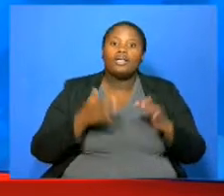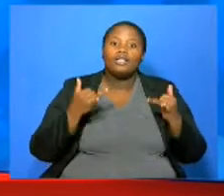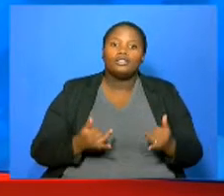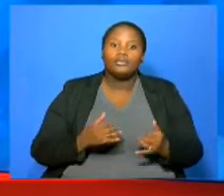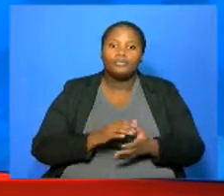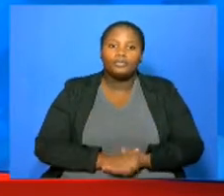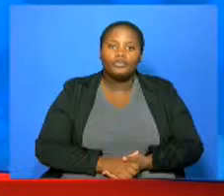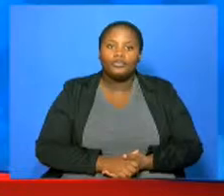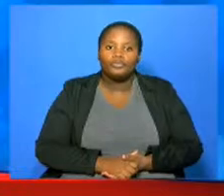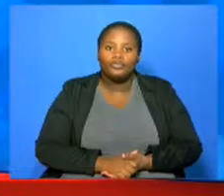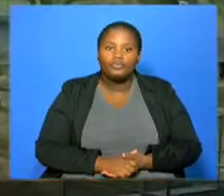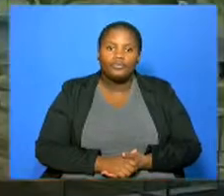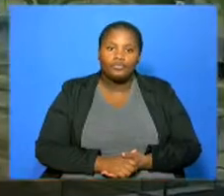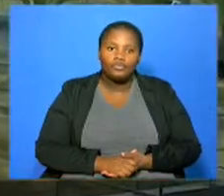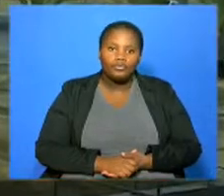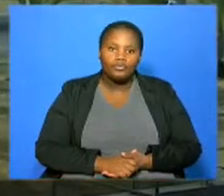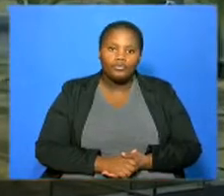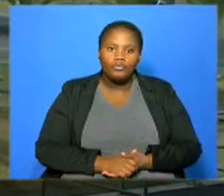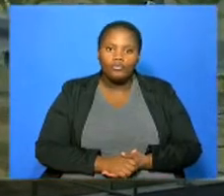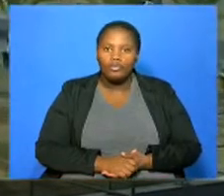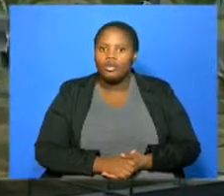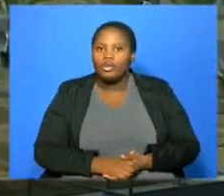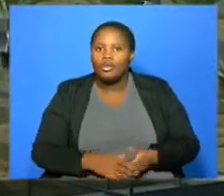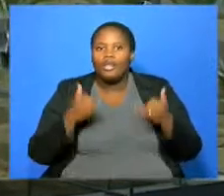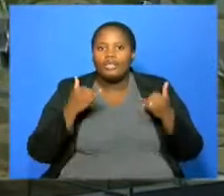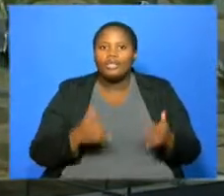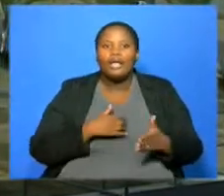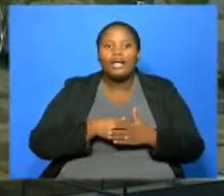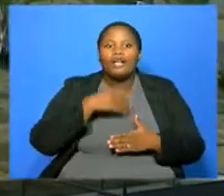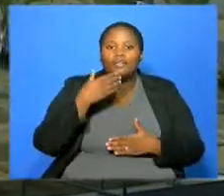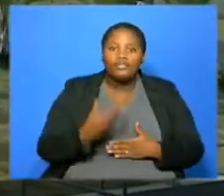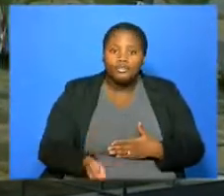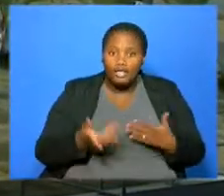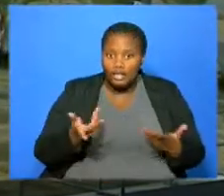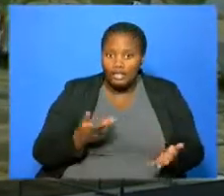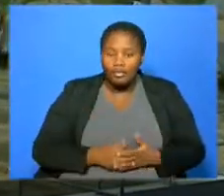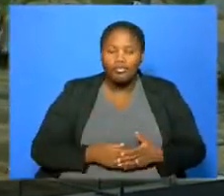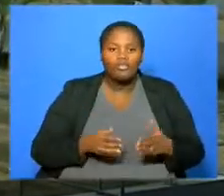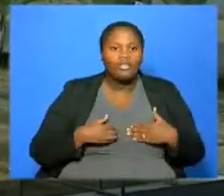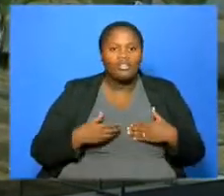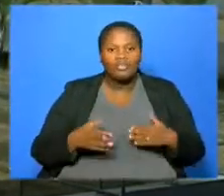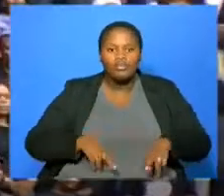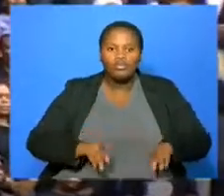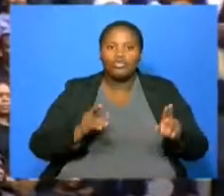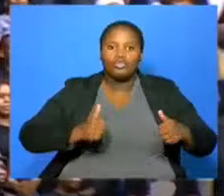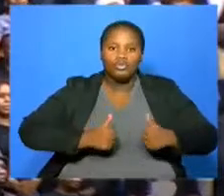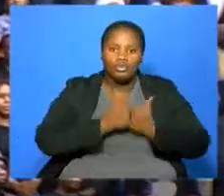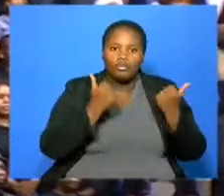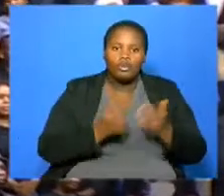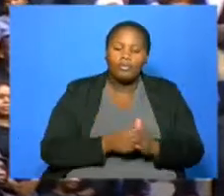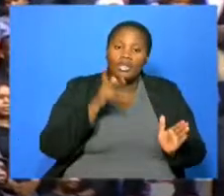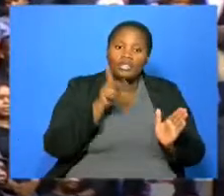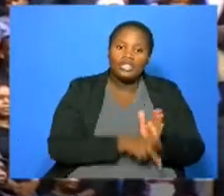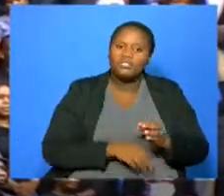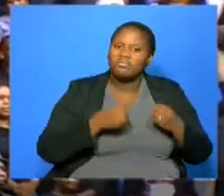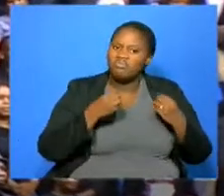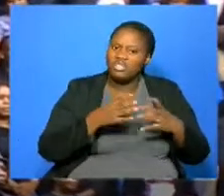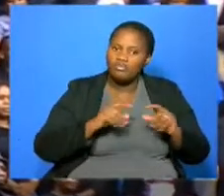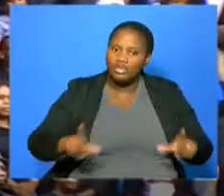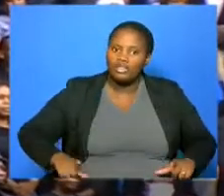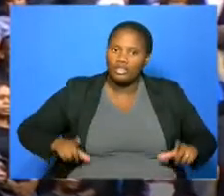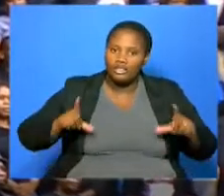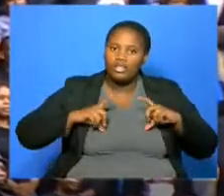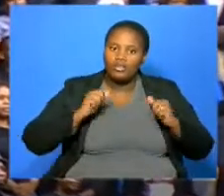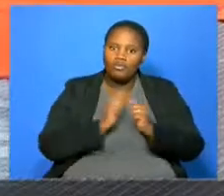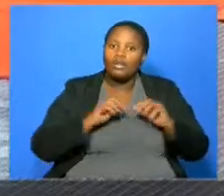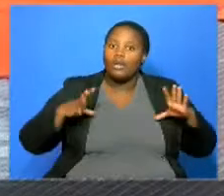Mang Boitshwarelo reports. Following the scenes of carnage due to road traffic accidents that claimed numerous lives over these